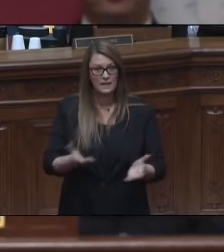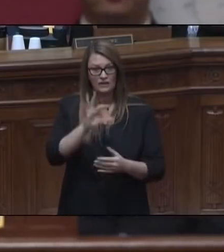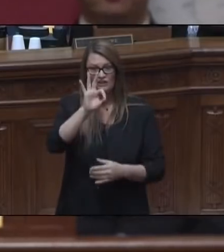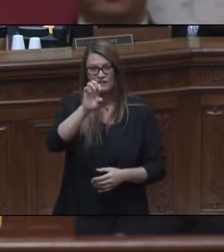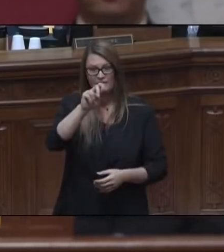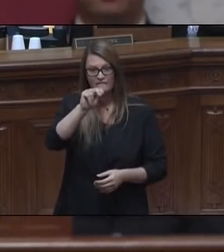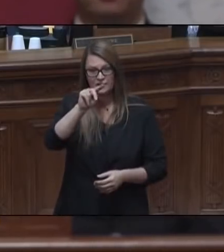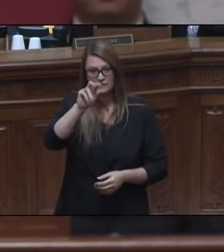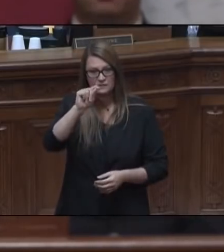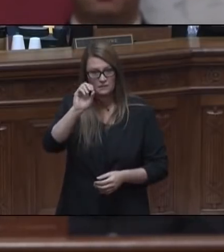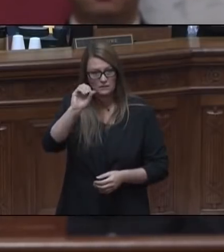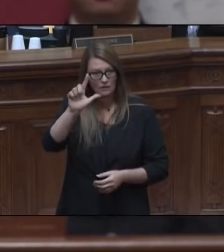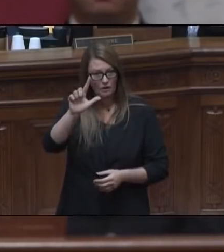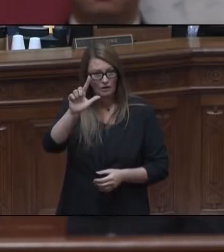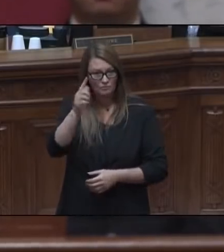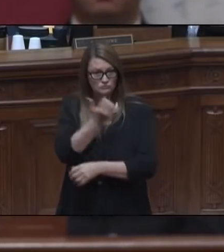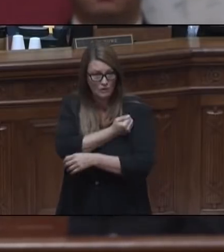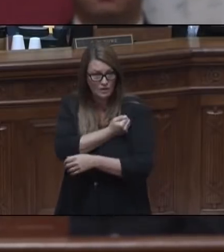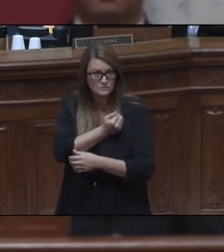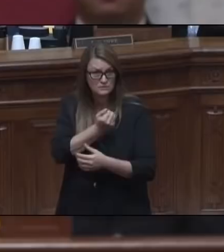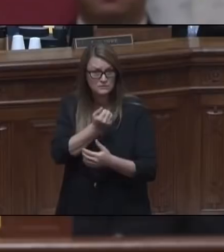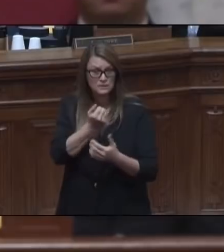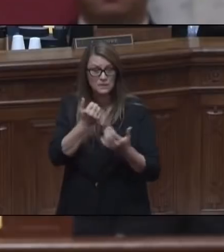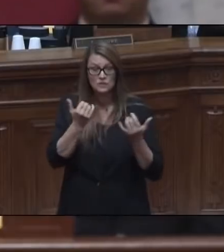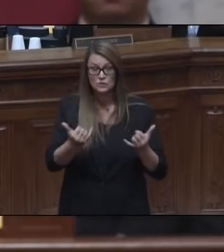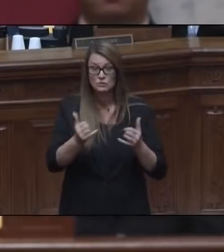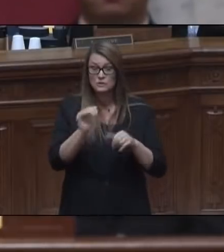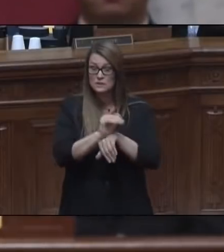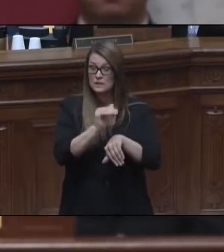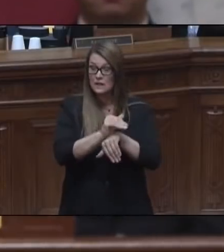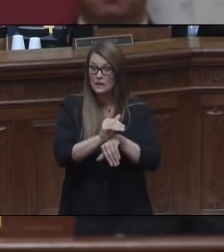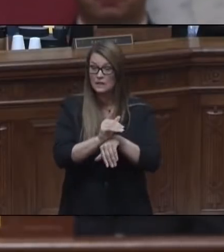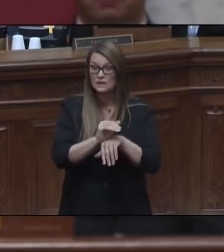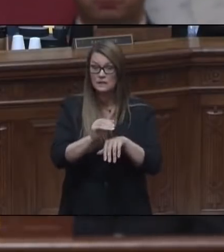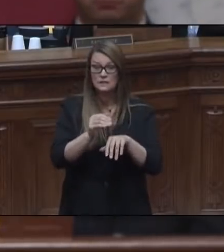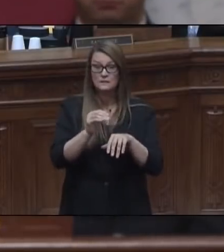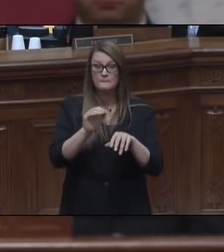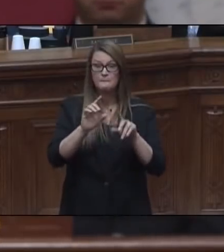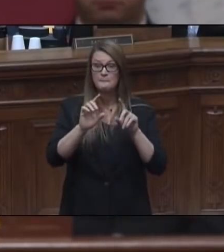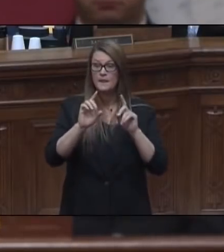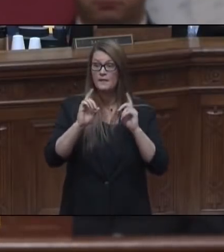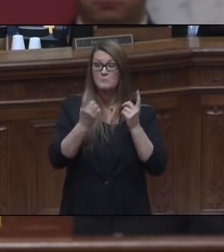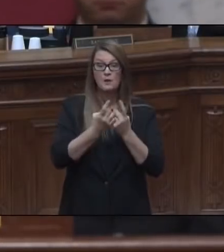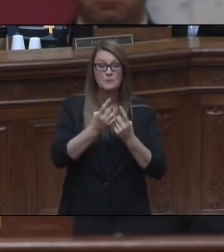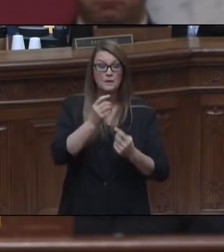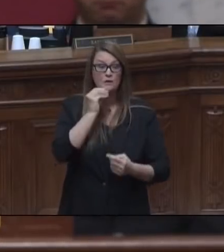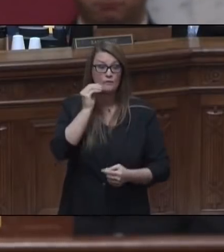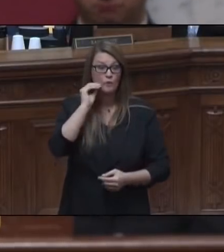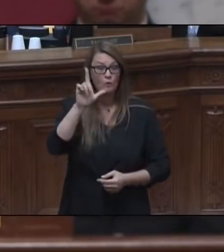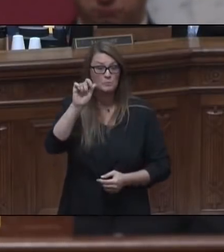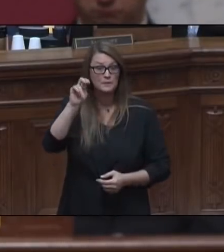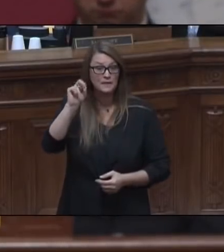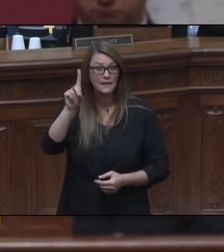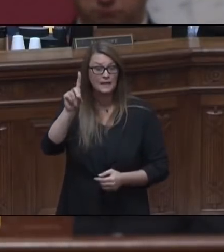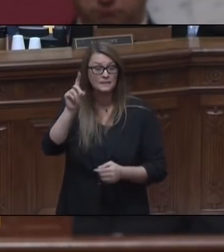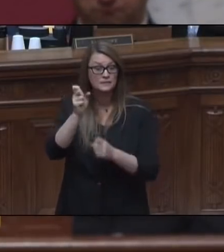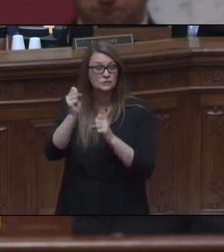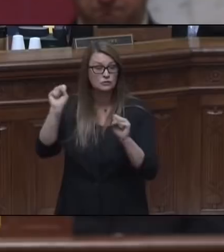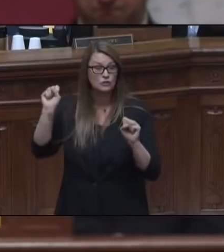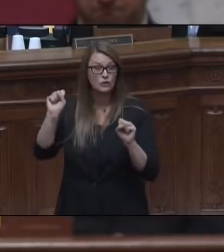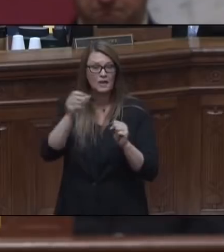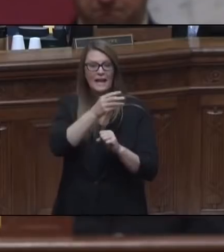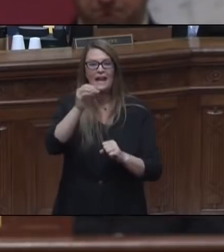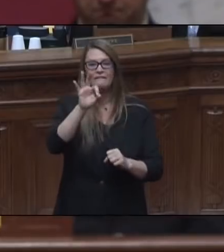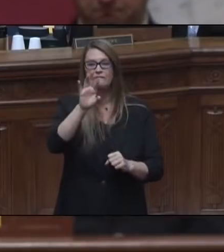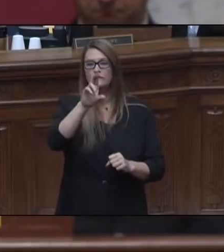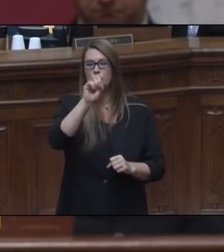right now. So tonight I am directing our Department of Homeland Security and also the Fusion